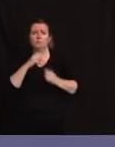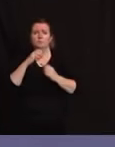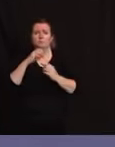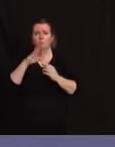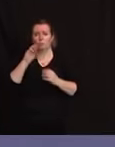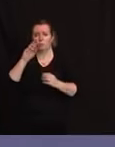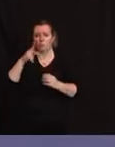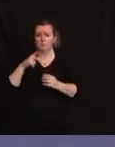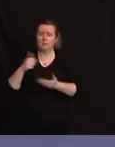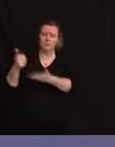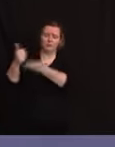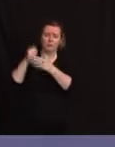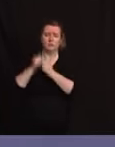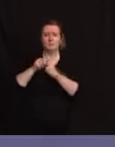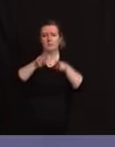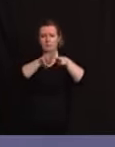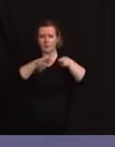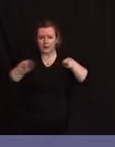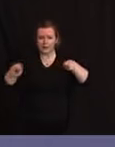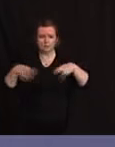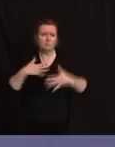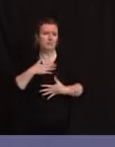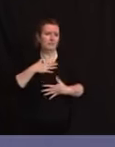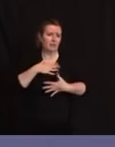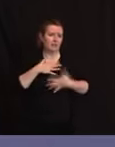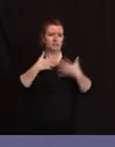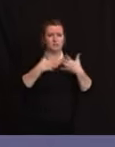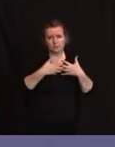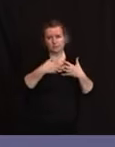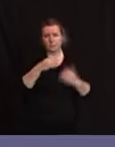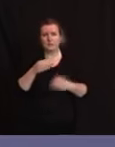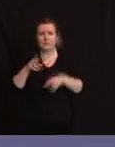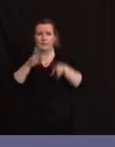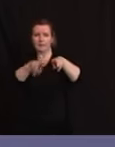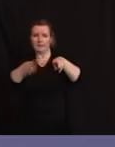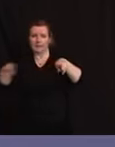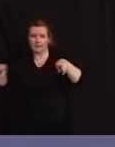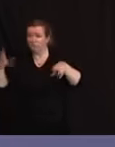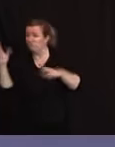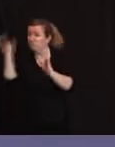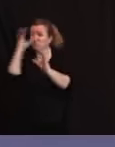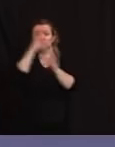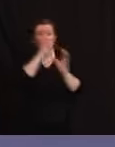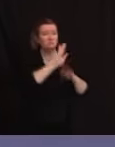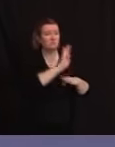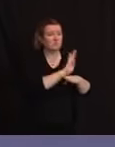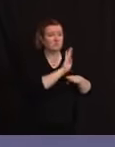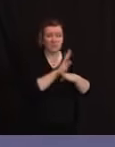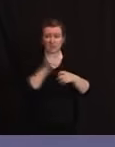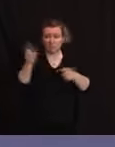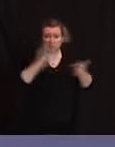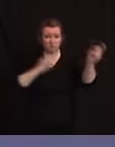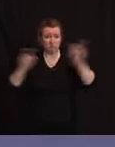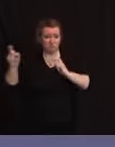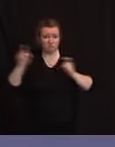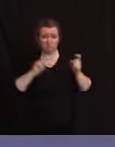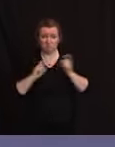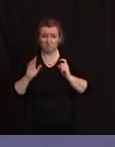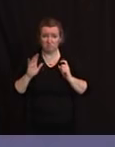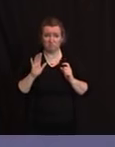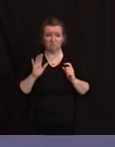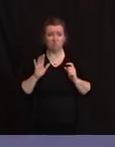We're constantly looking at commercial arrangements. So not only are we looking at folks who are prepared to donate, we're